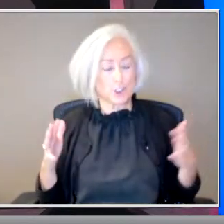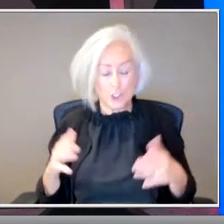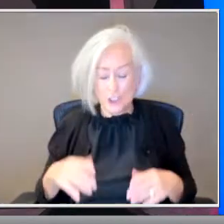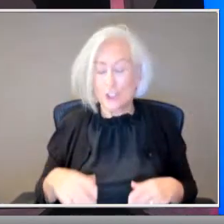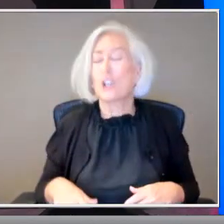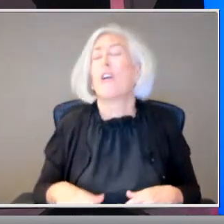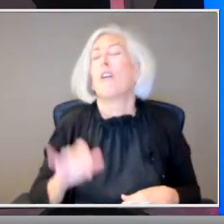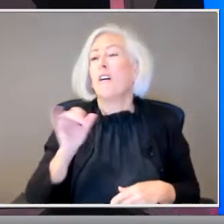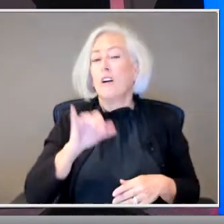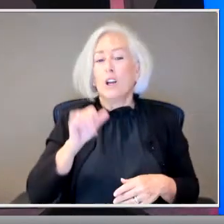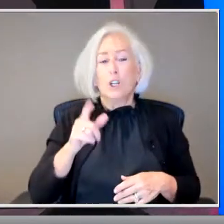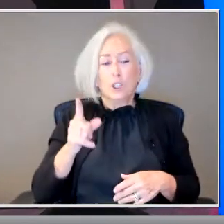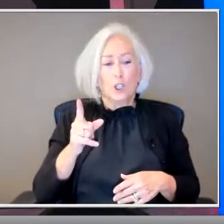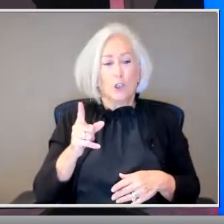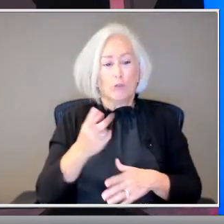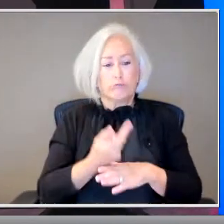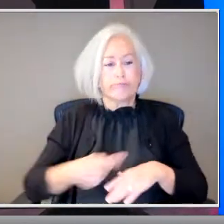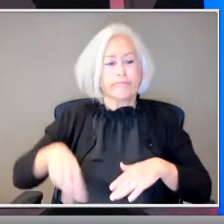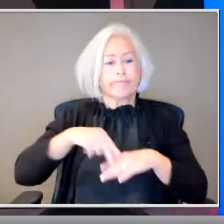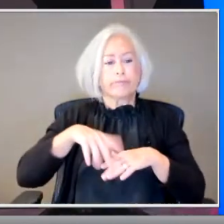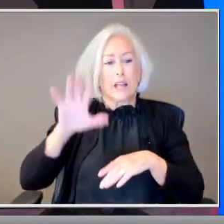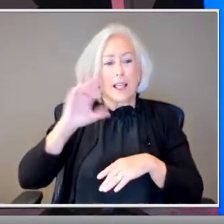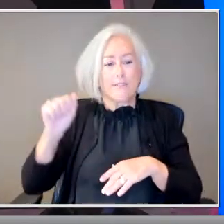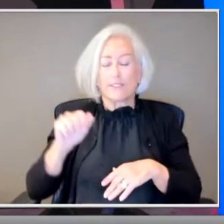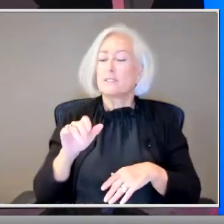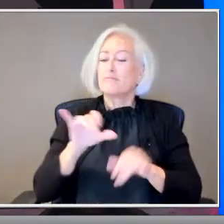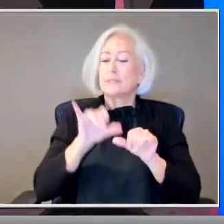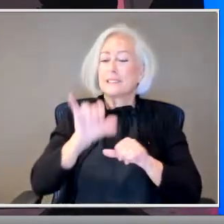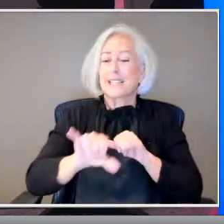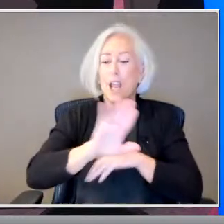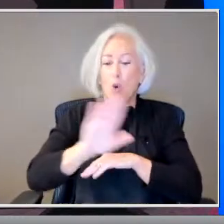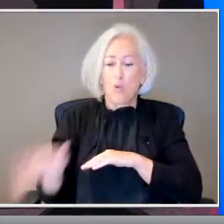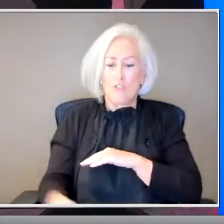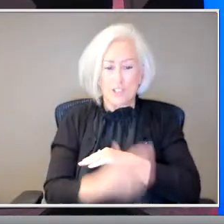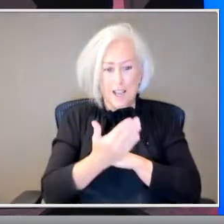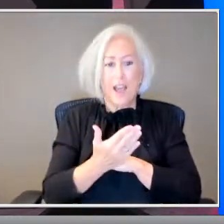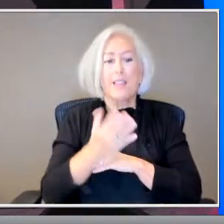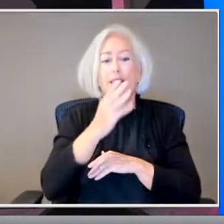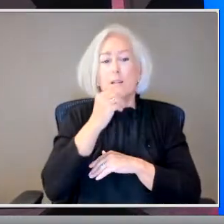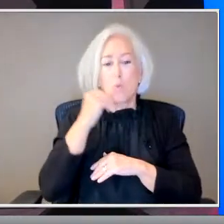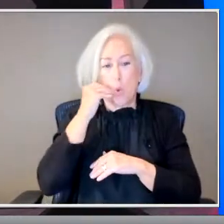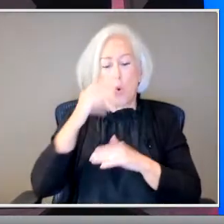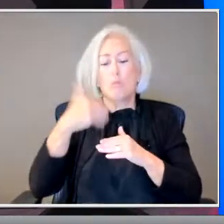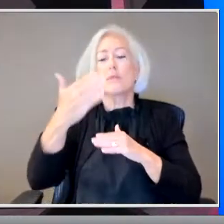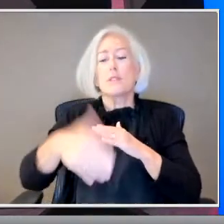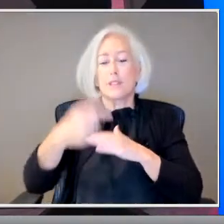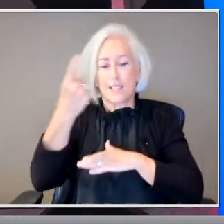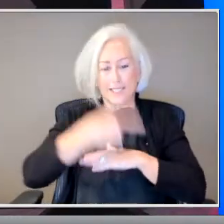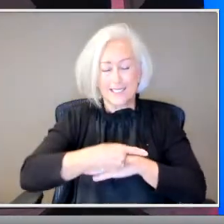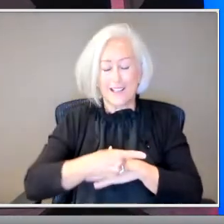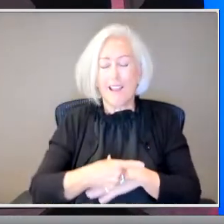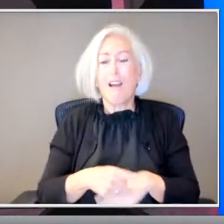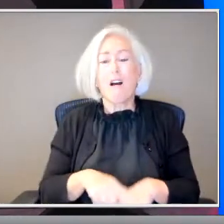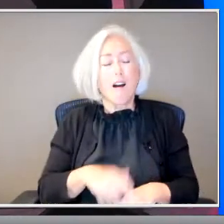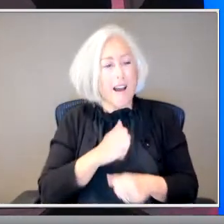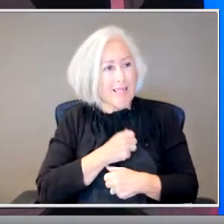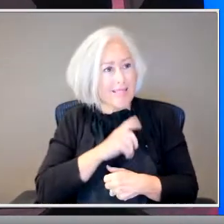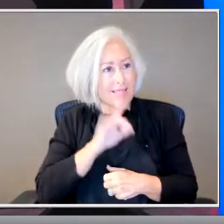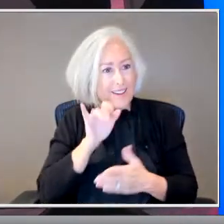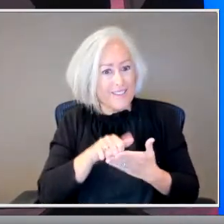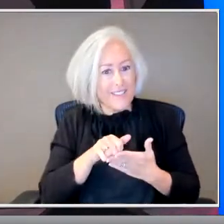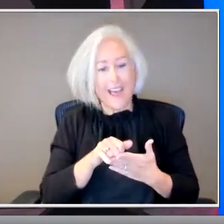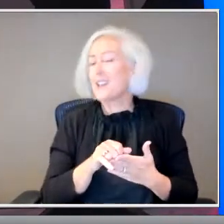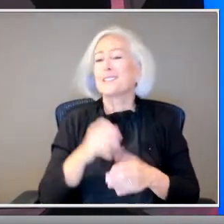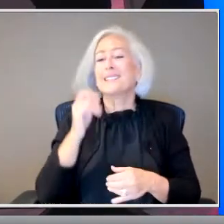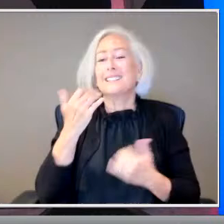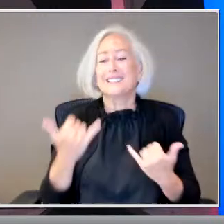out and I think I just walking? stayed overnight and left the next Yeah, day. I usually stay one night and then go home the next morning if everything looks good. I love that. I want to get some final thoughts